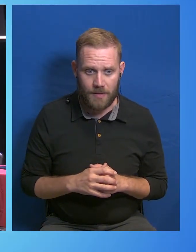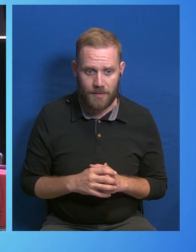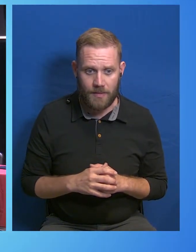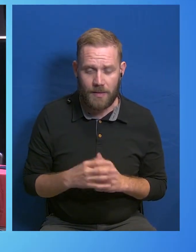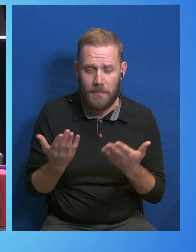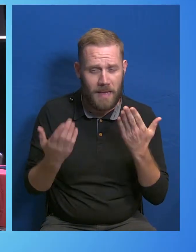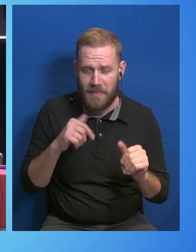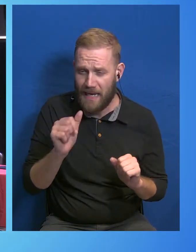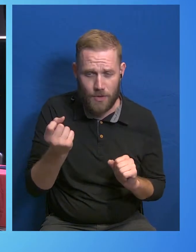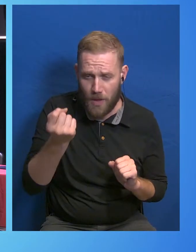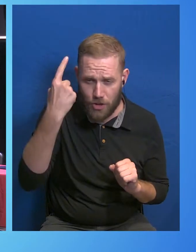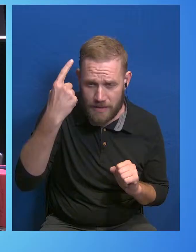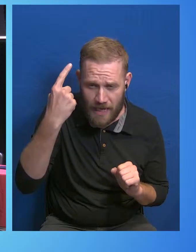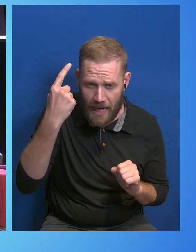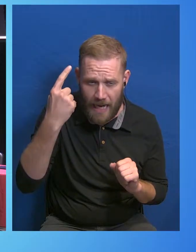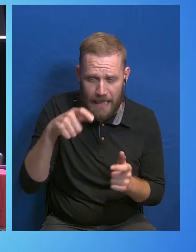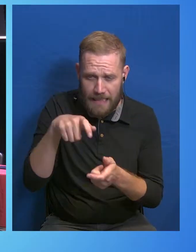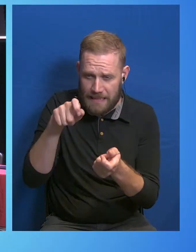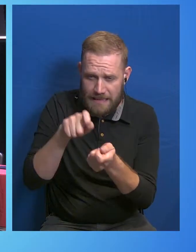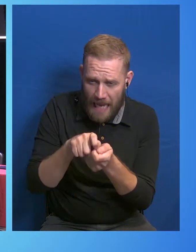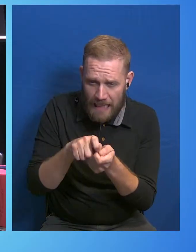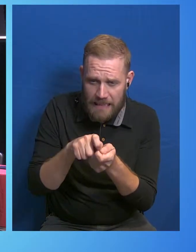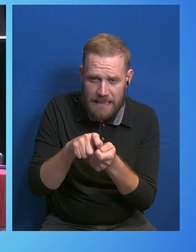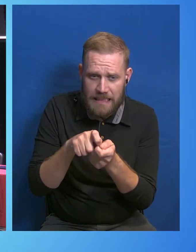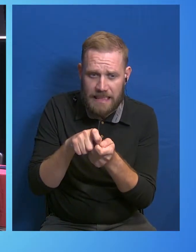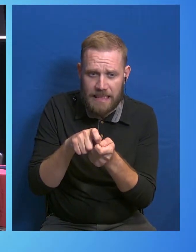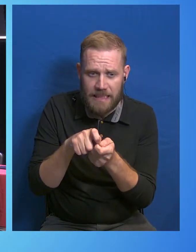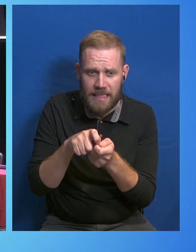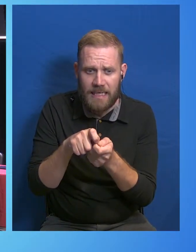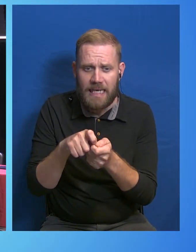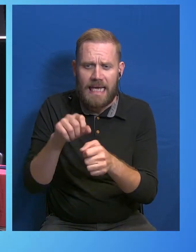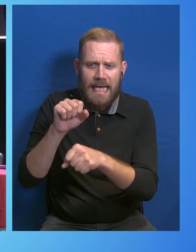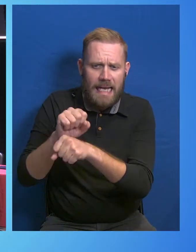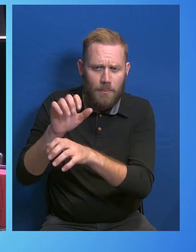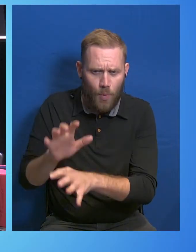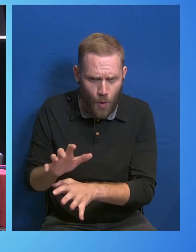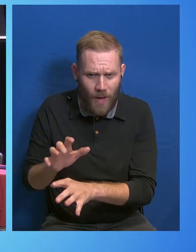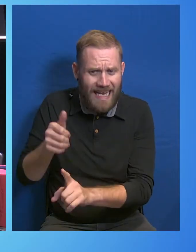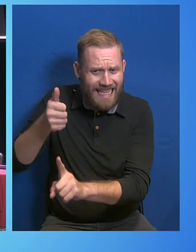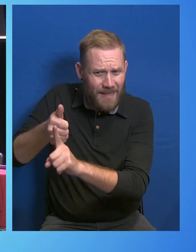Maybe I didn't understand exactly. An employee